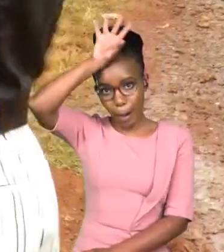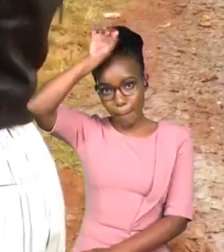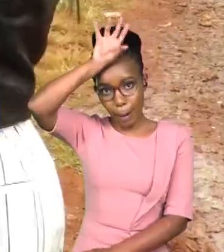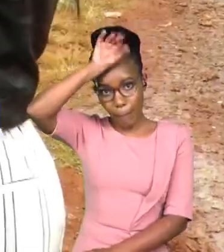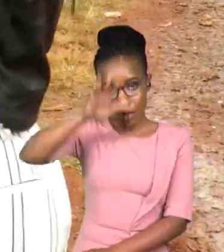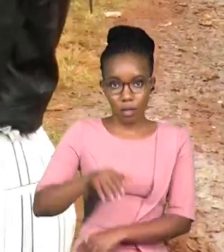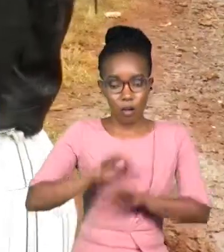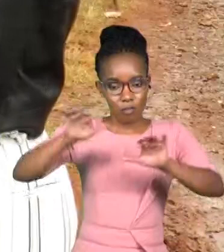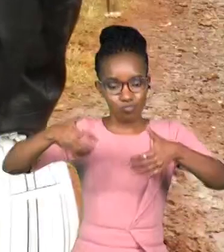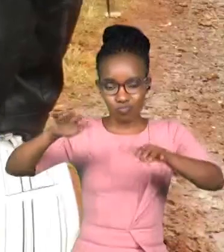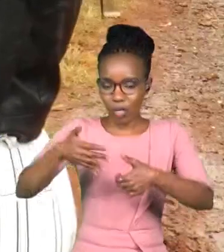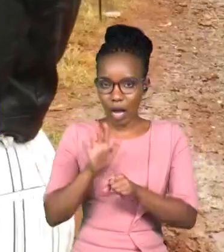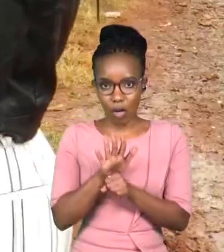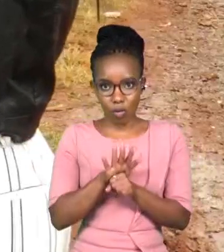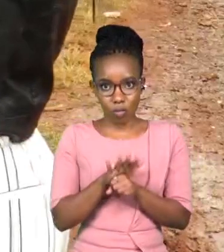He says